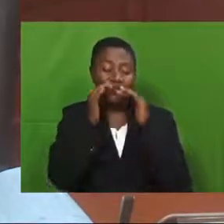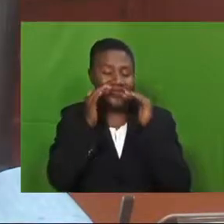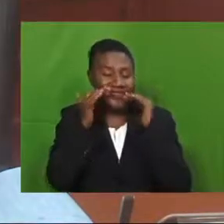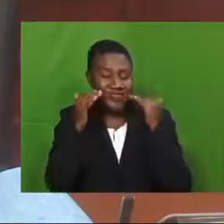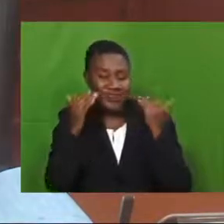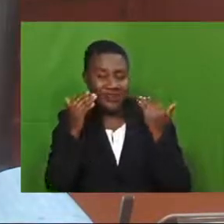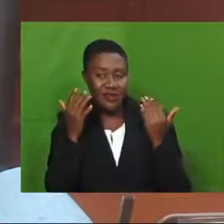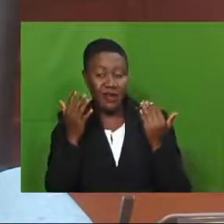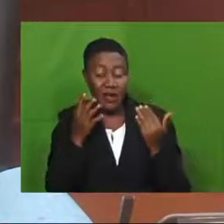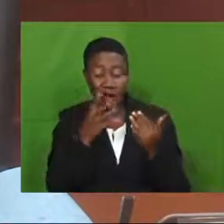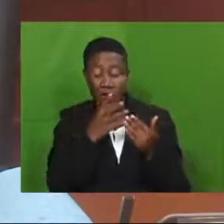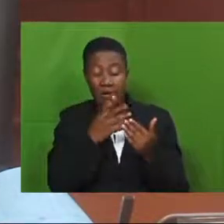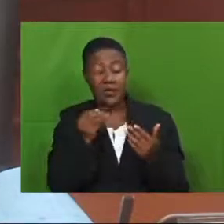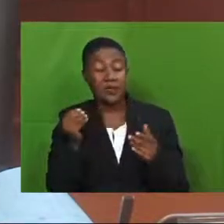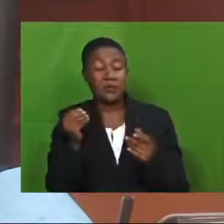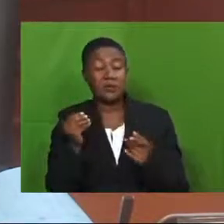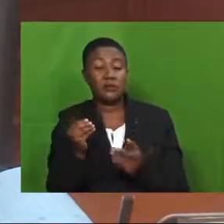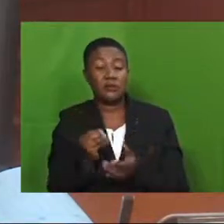and therefore